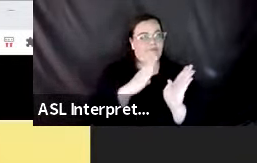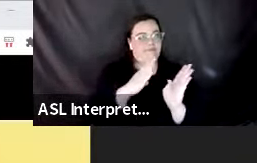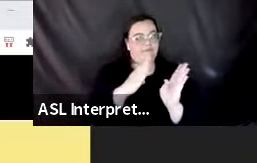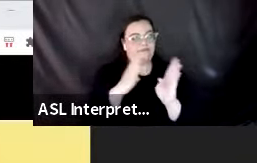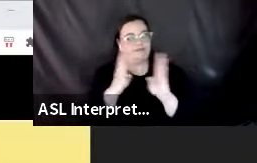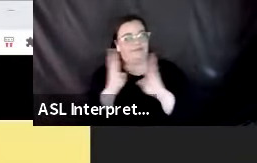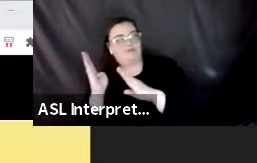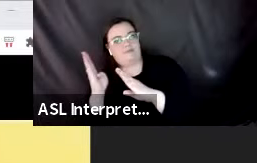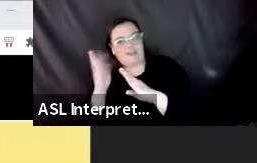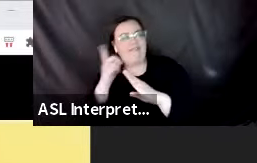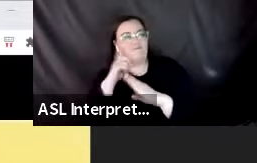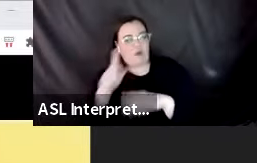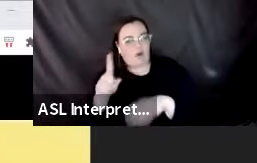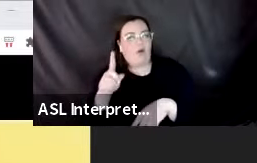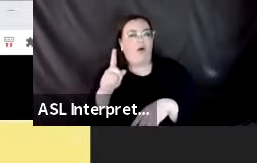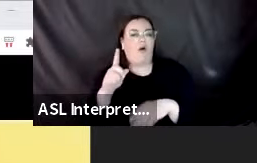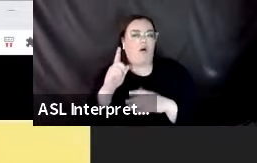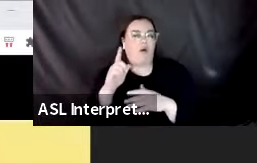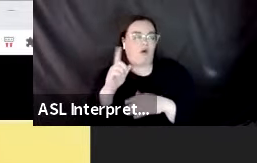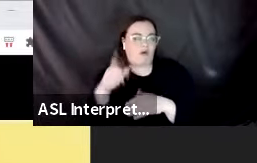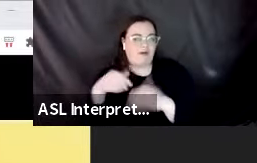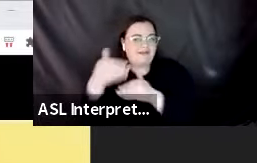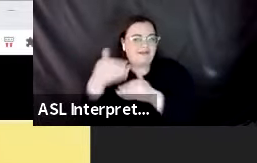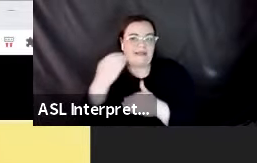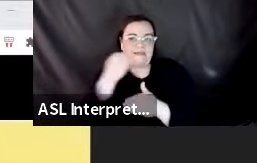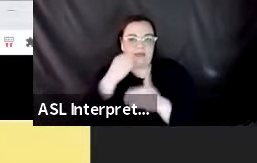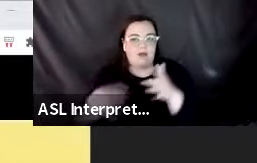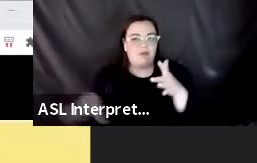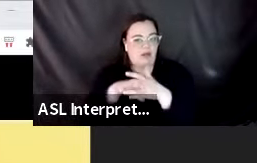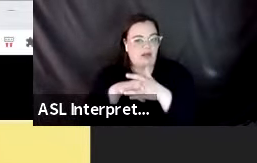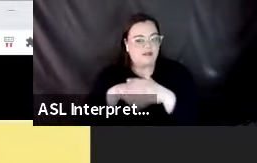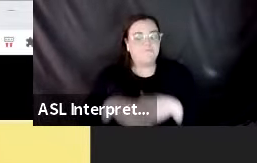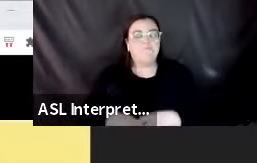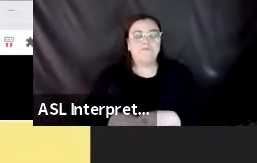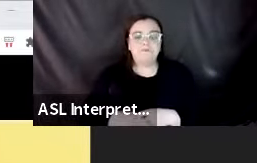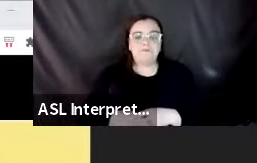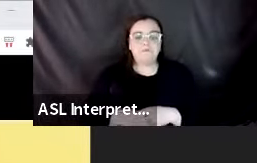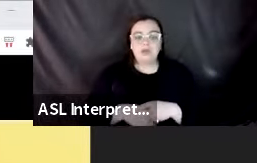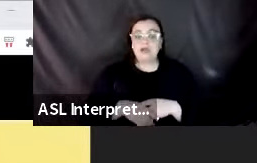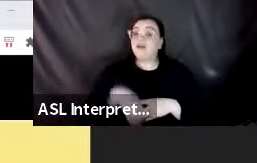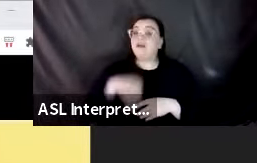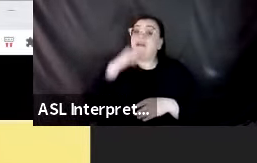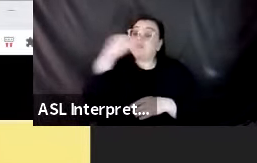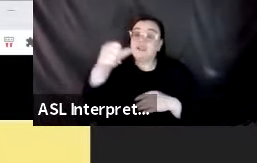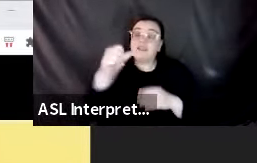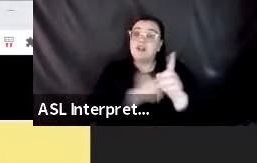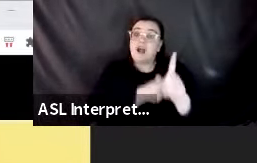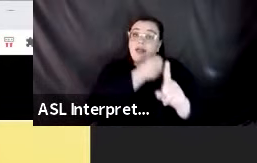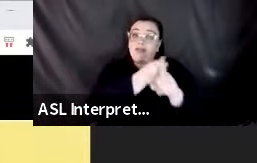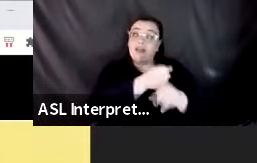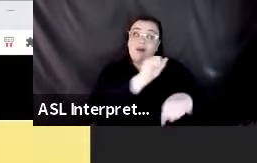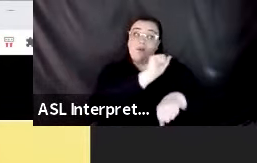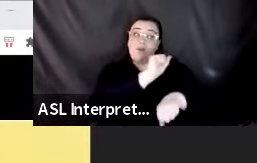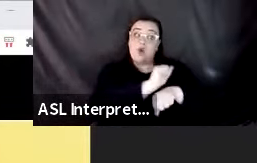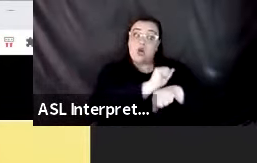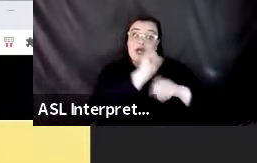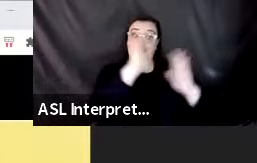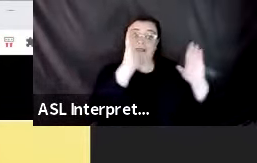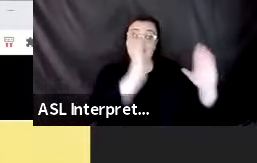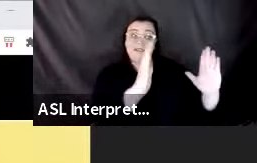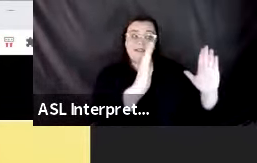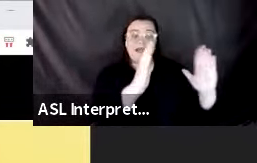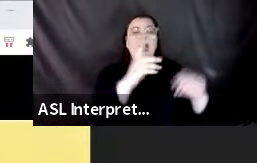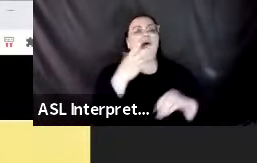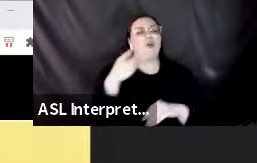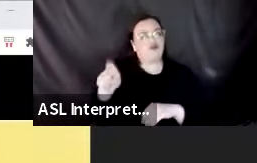They do not subtract from the work time. And you should be notified of the